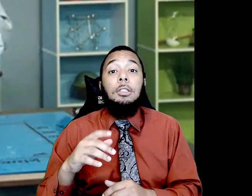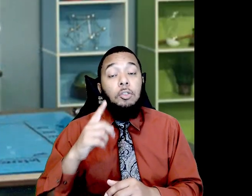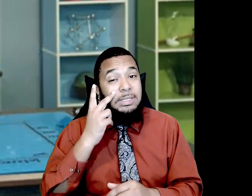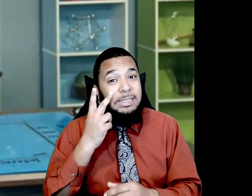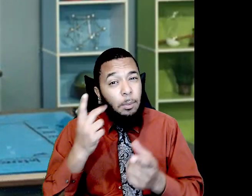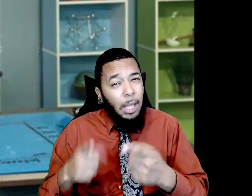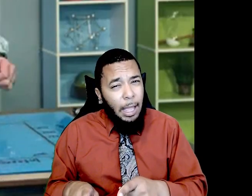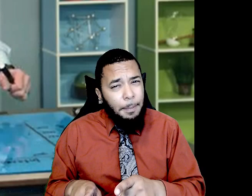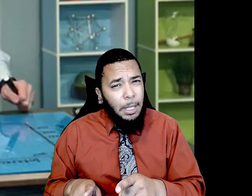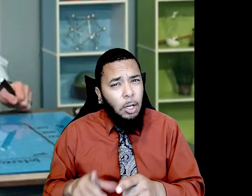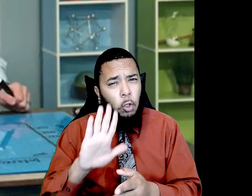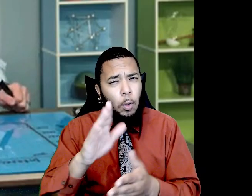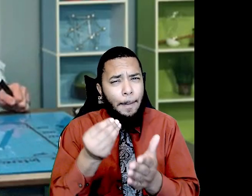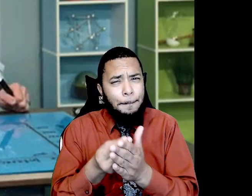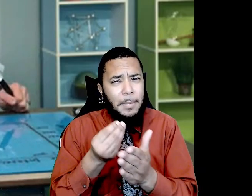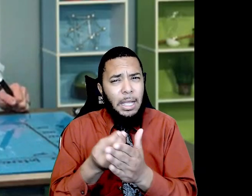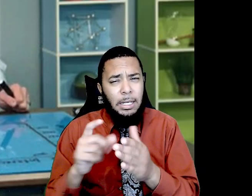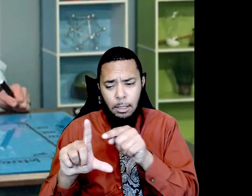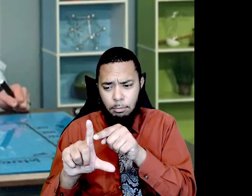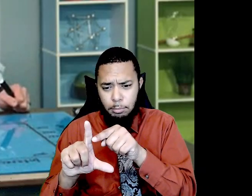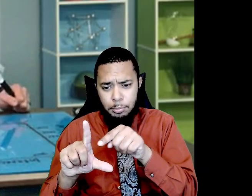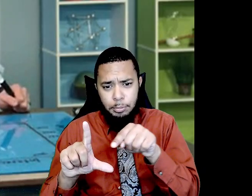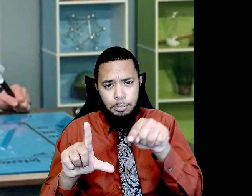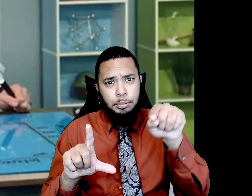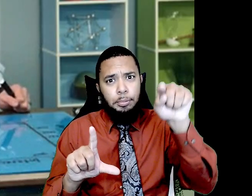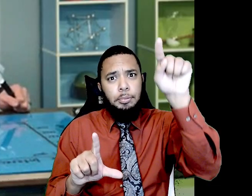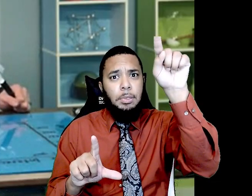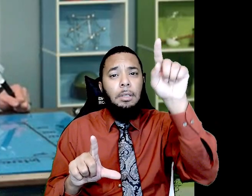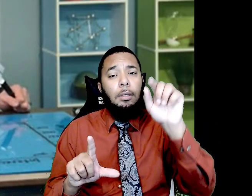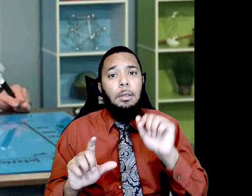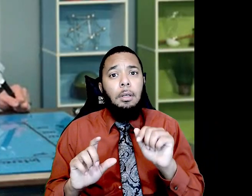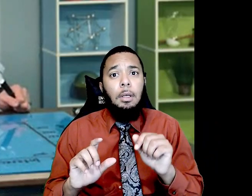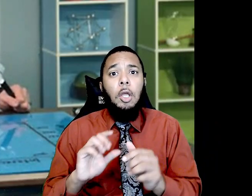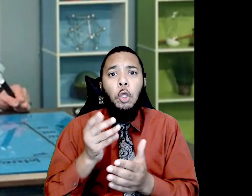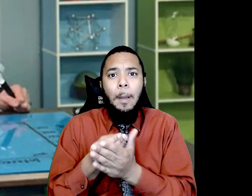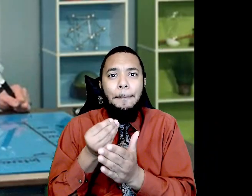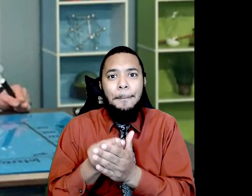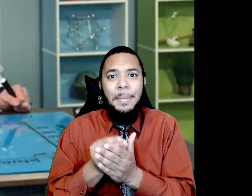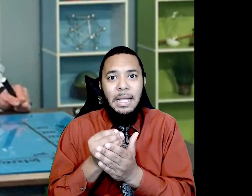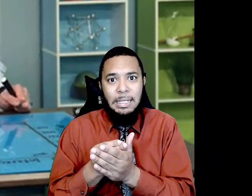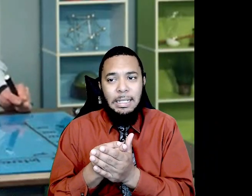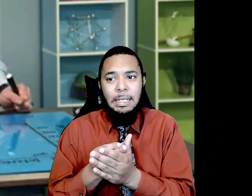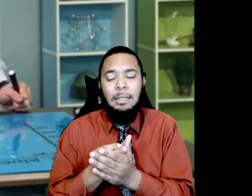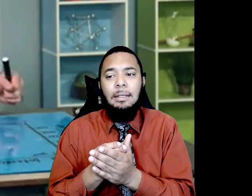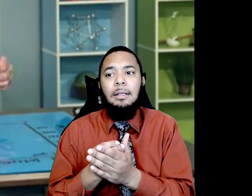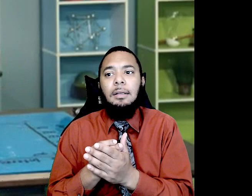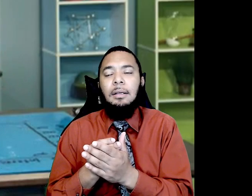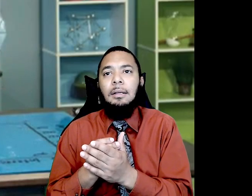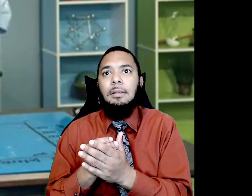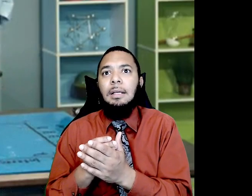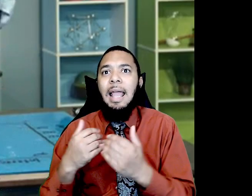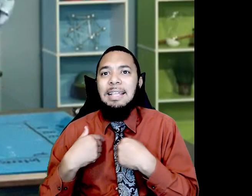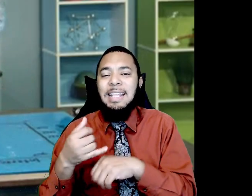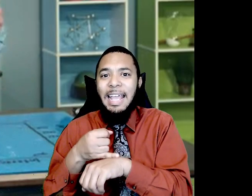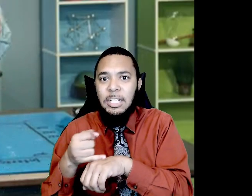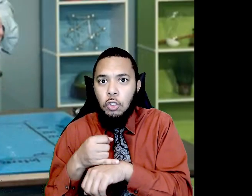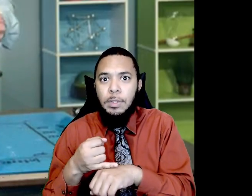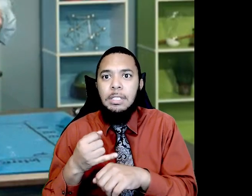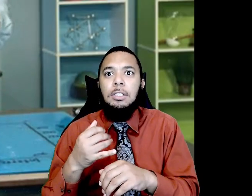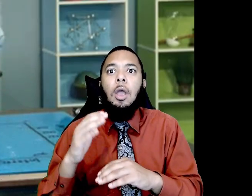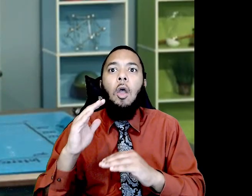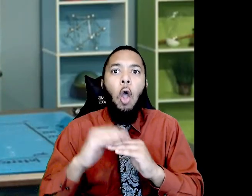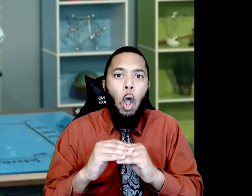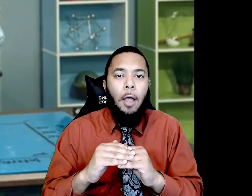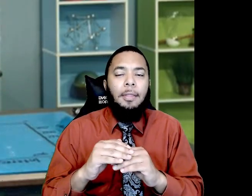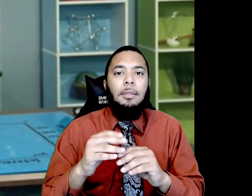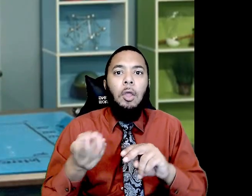you're growing money on top of the savings that you've already experienced. So you get like growth